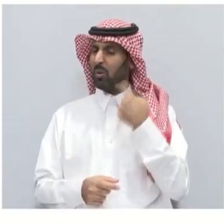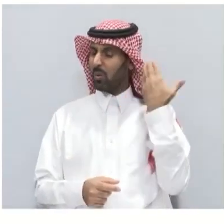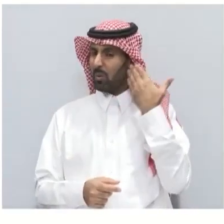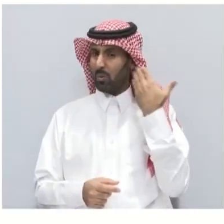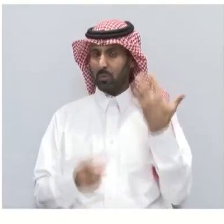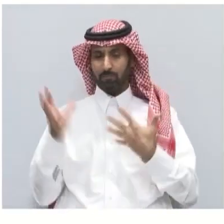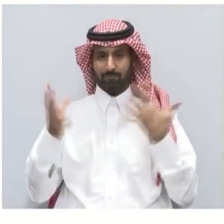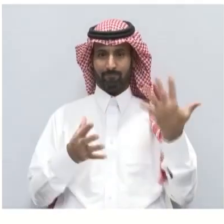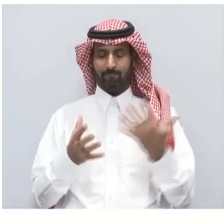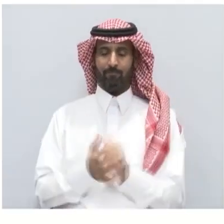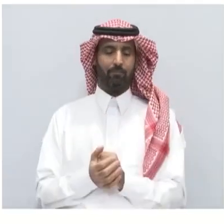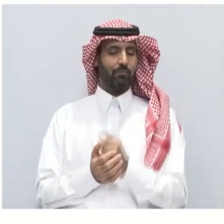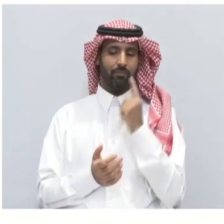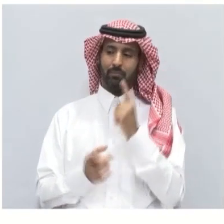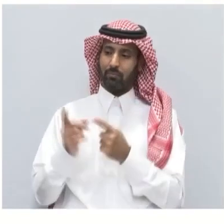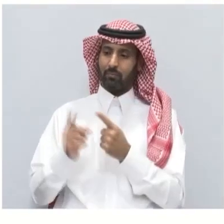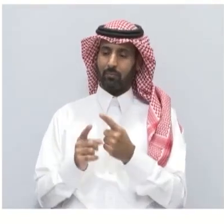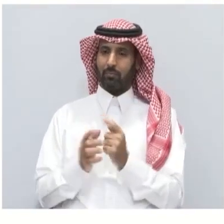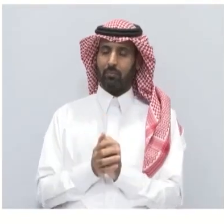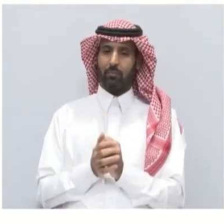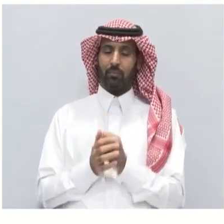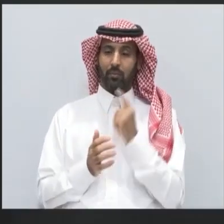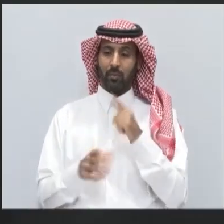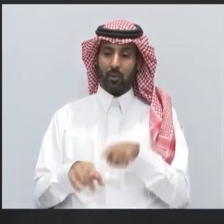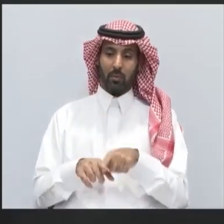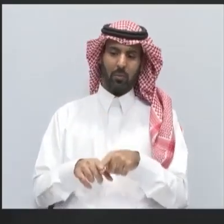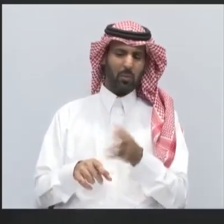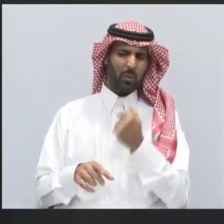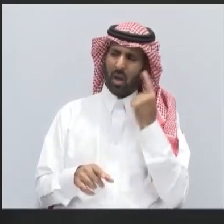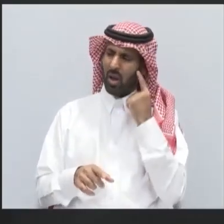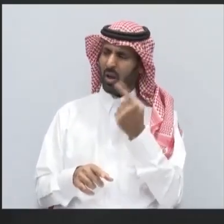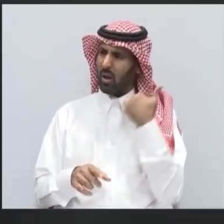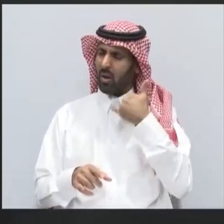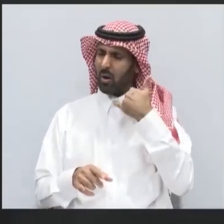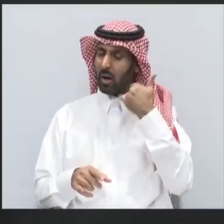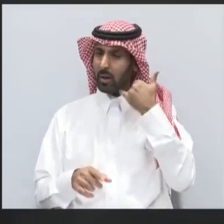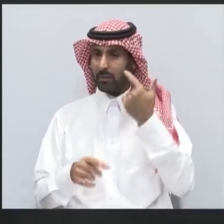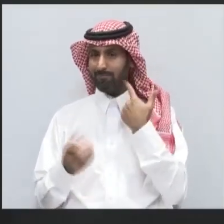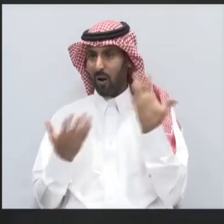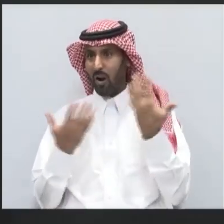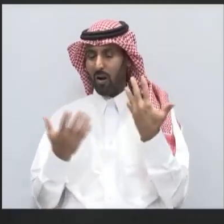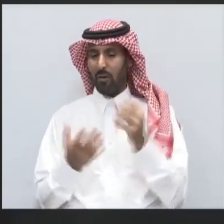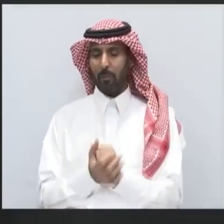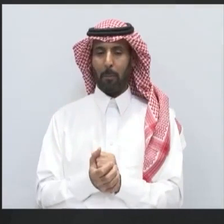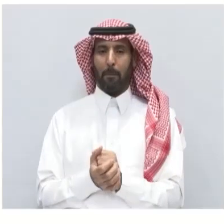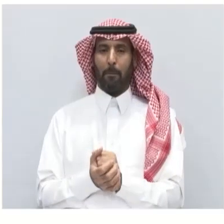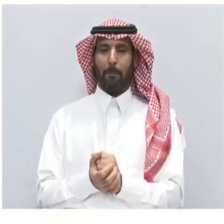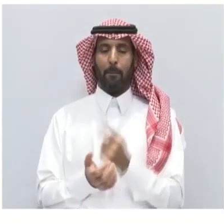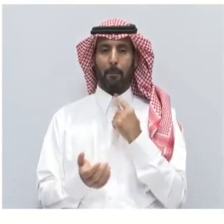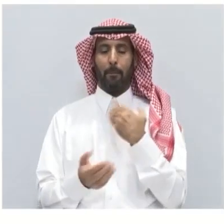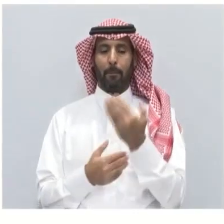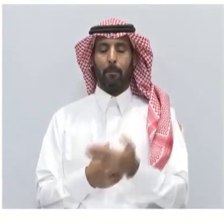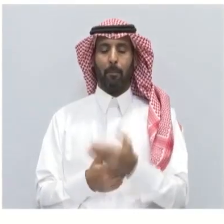call, maybe the other participant, my friend, wouldn't hear me so clearly. So instead of that, I will